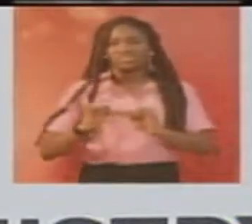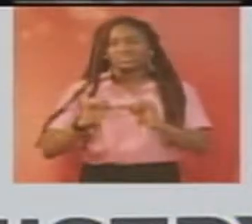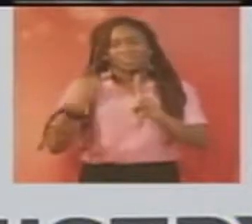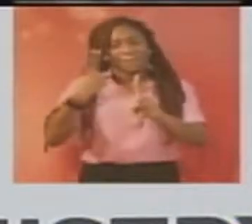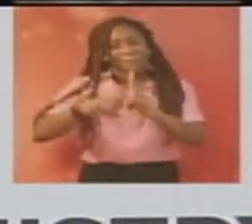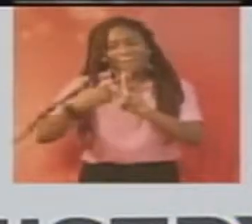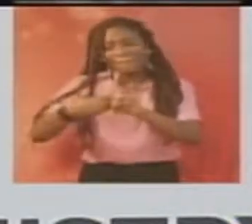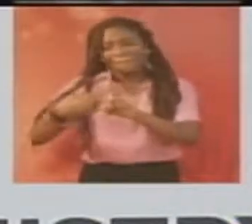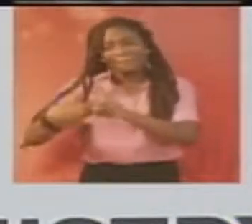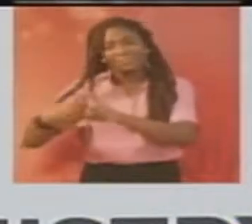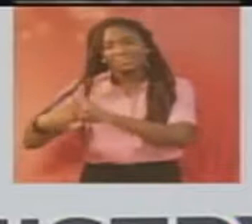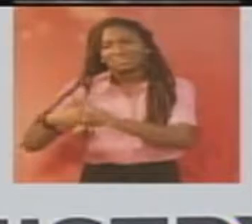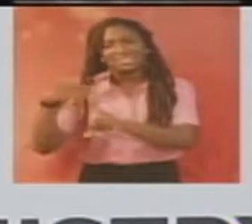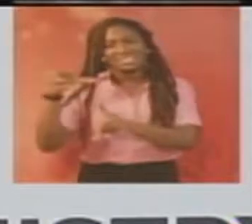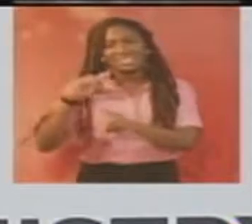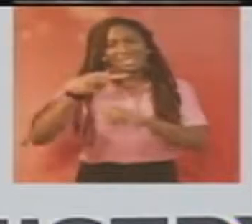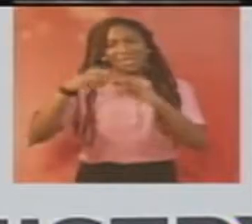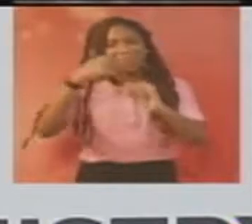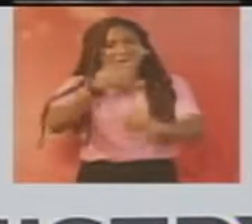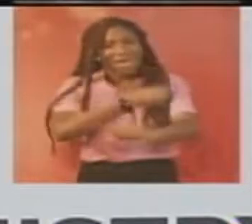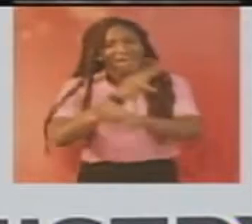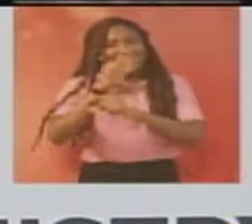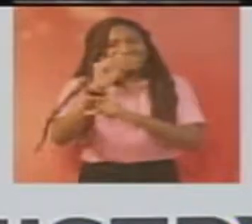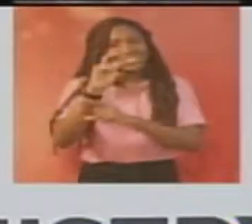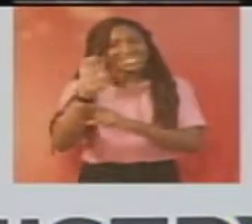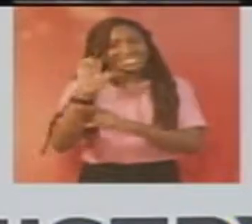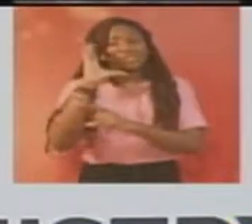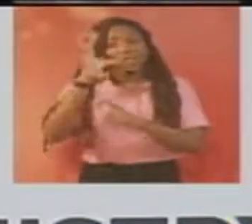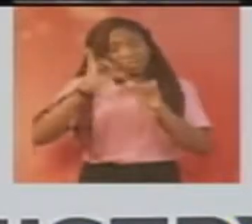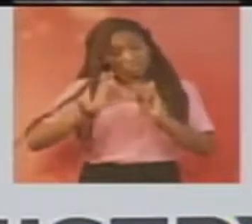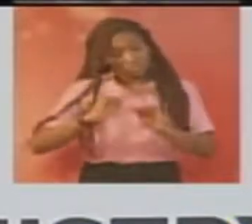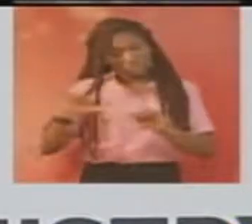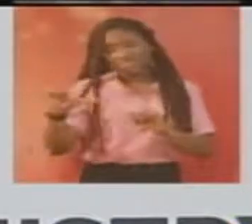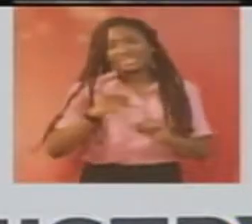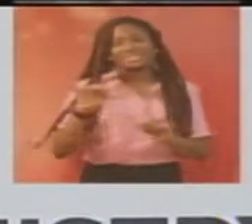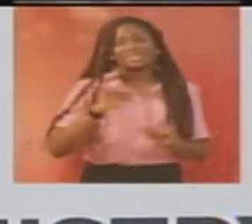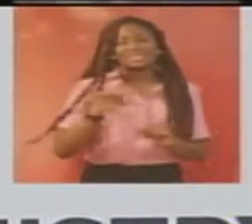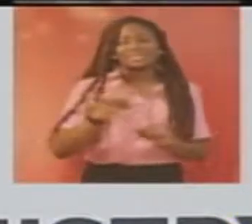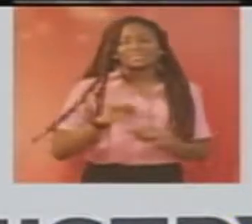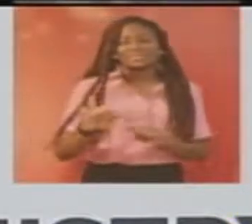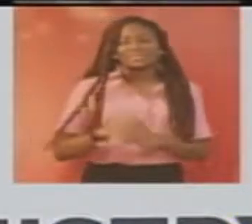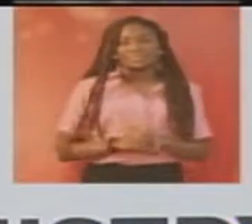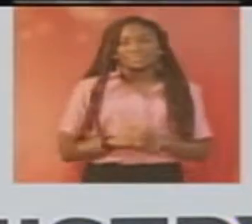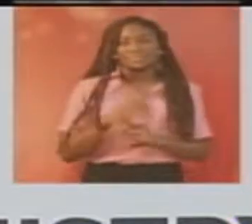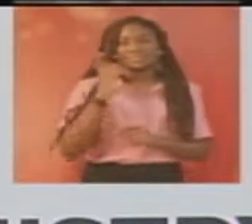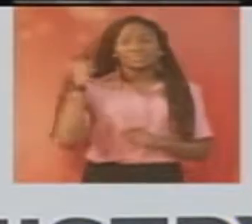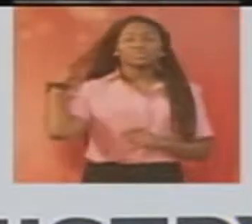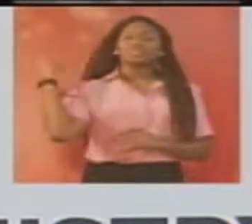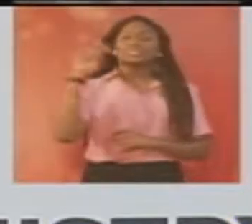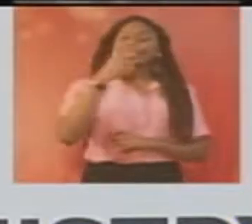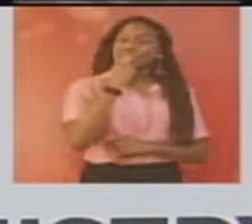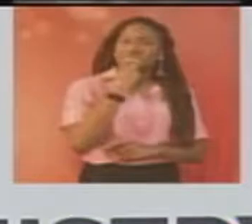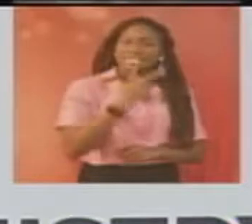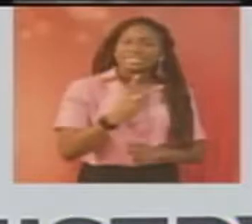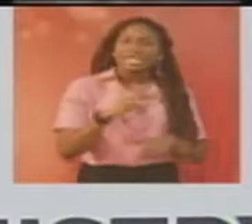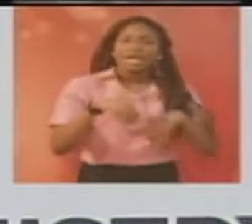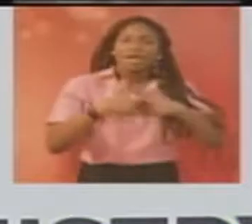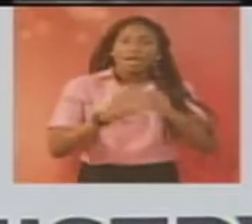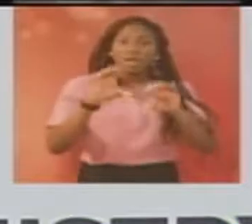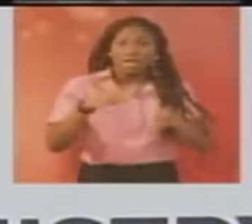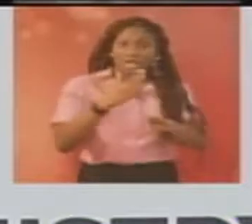the vaccine first comes out. You have to see what kind of numbers come out in the population, see what additional